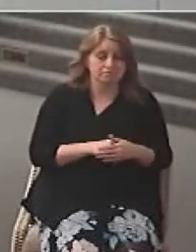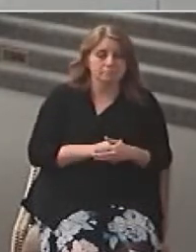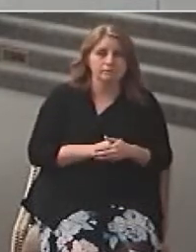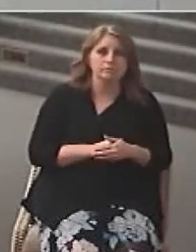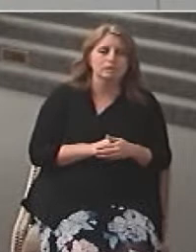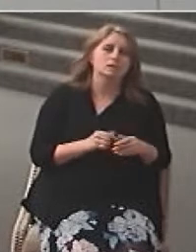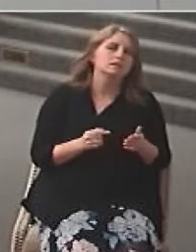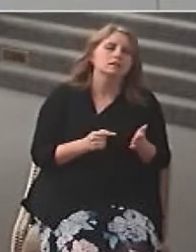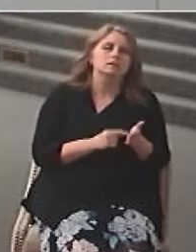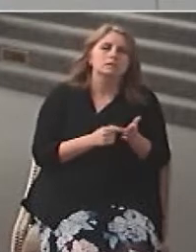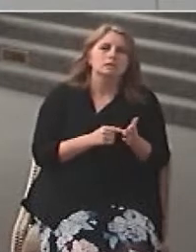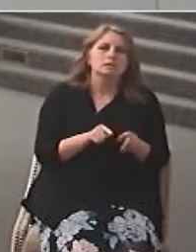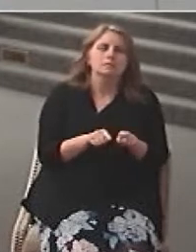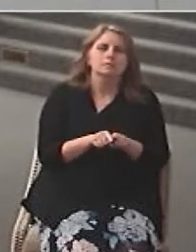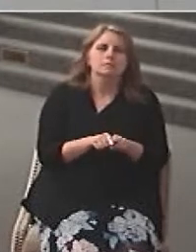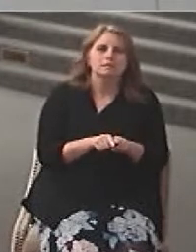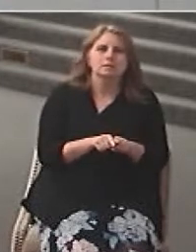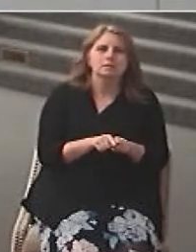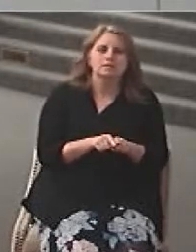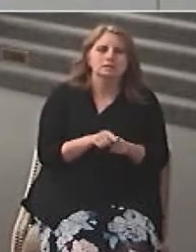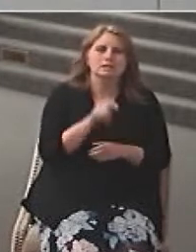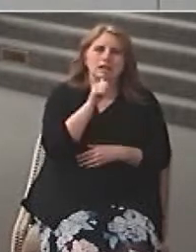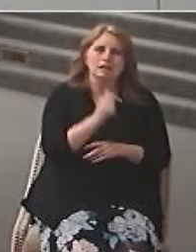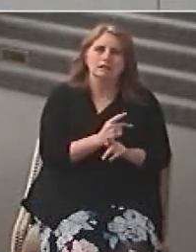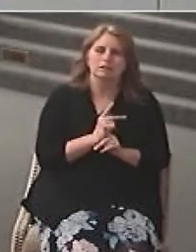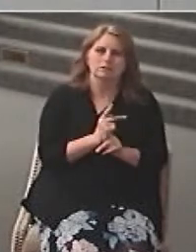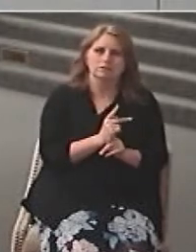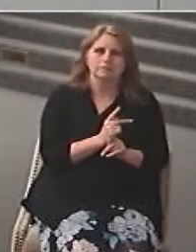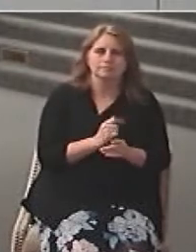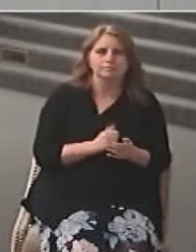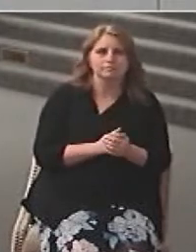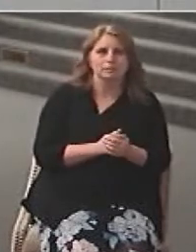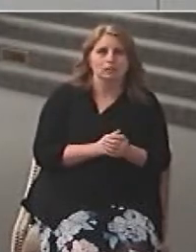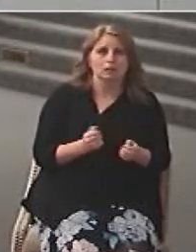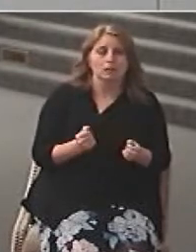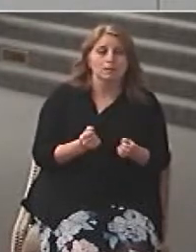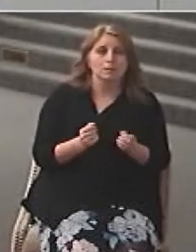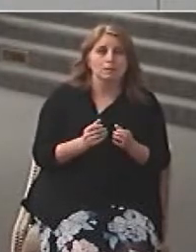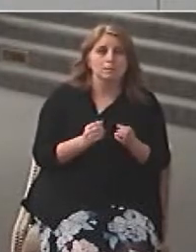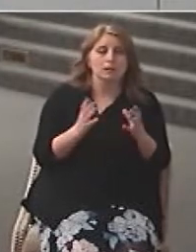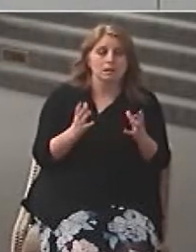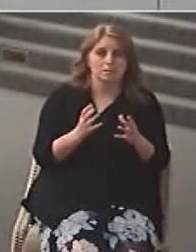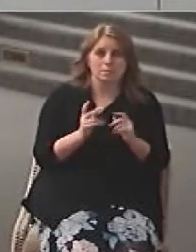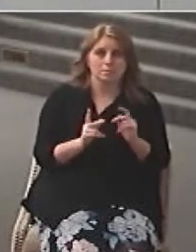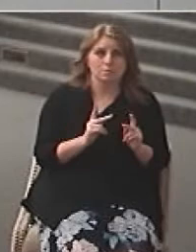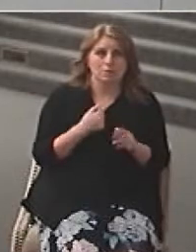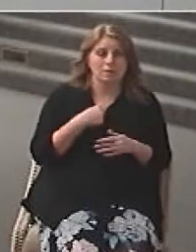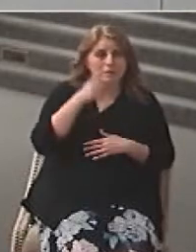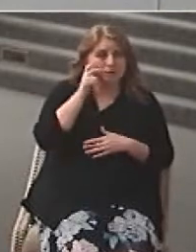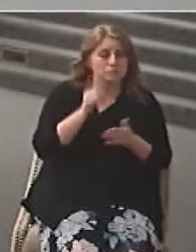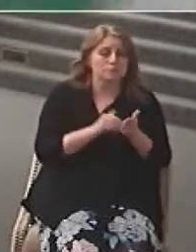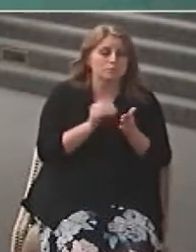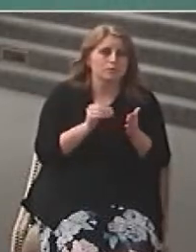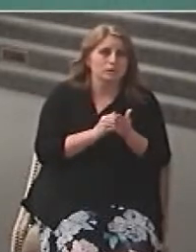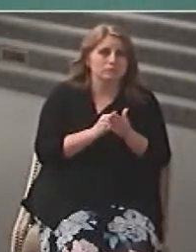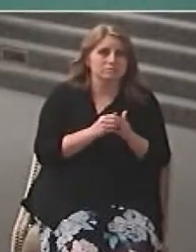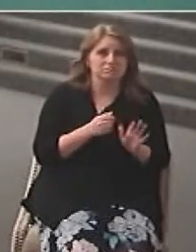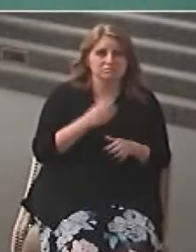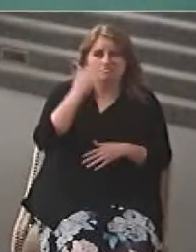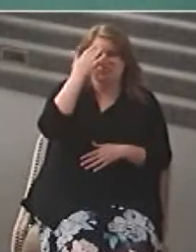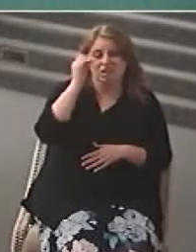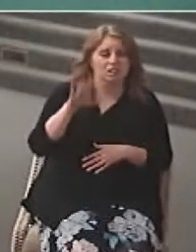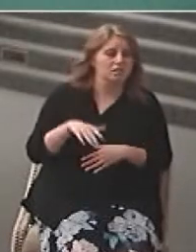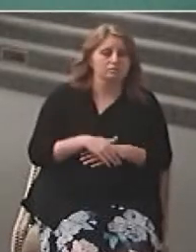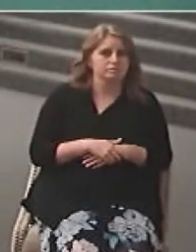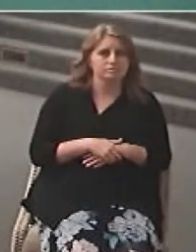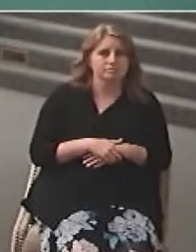Something as simple as not caring. You know, there's a lot of people that I hear oftentimes, they'll say, well, I just don't care anymore. I'm